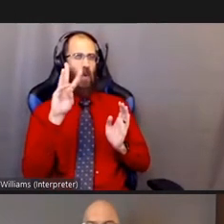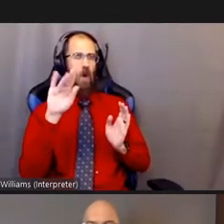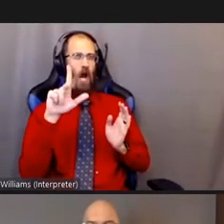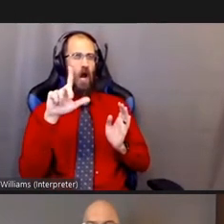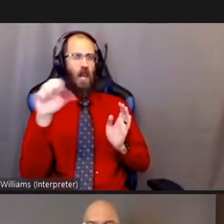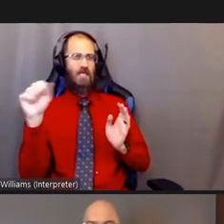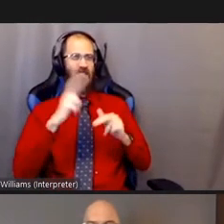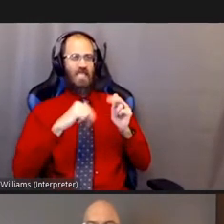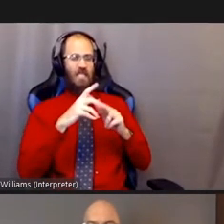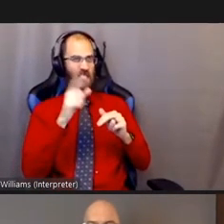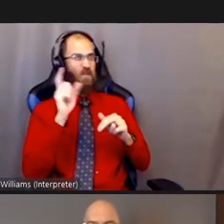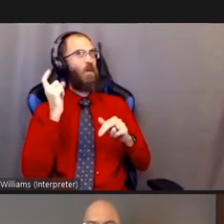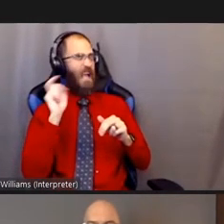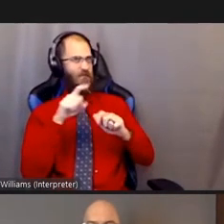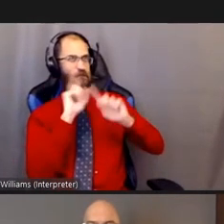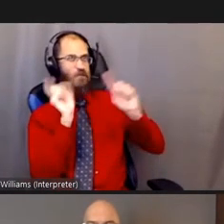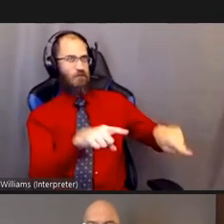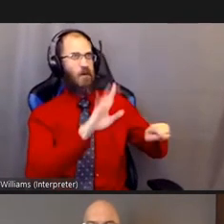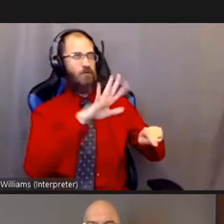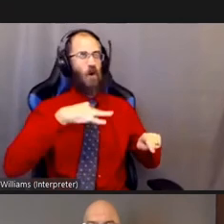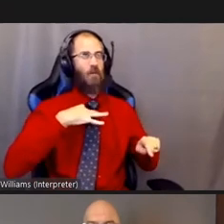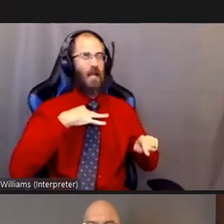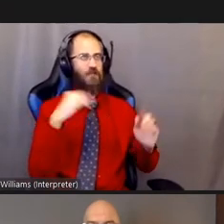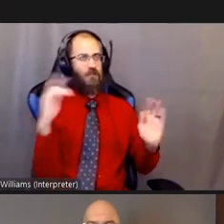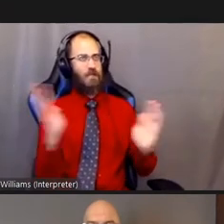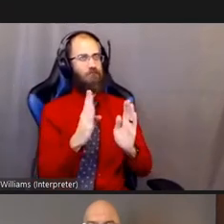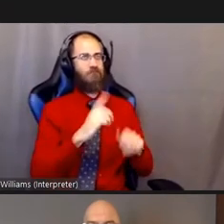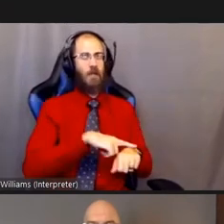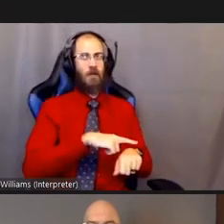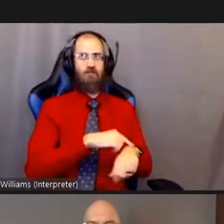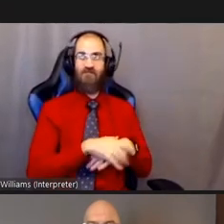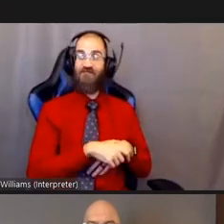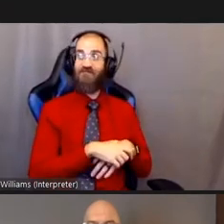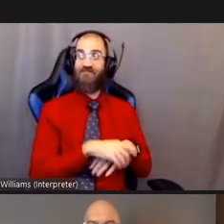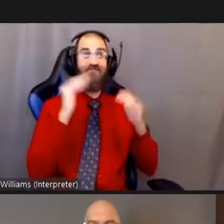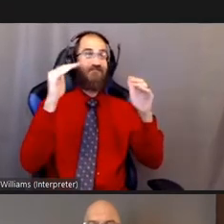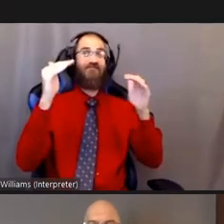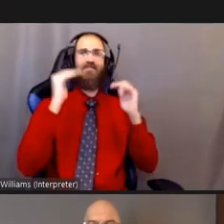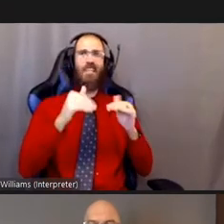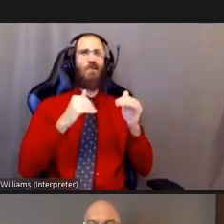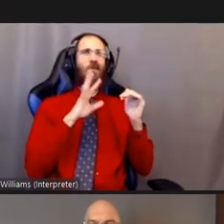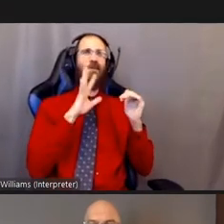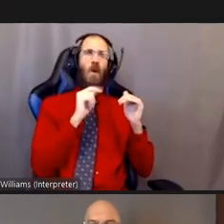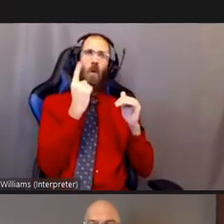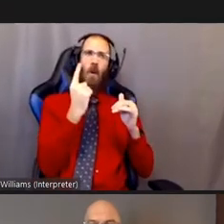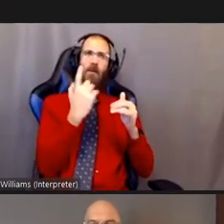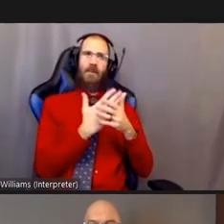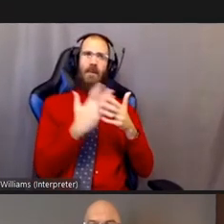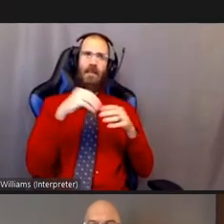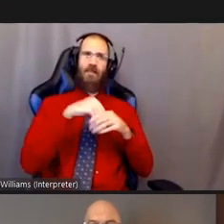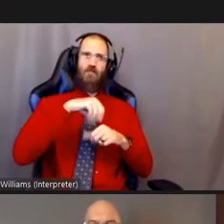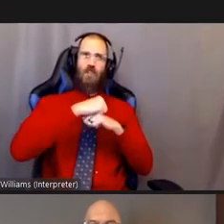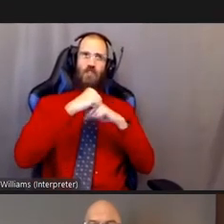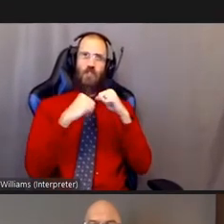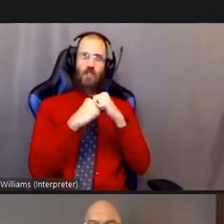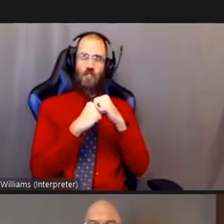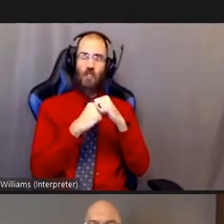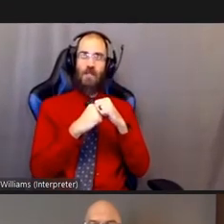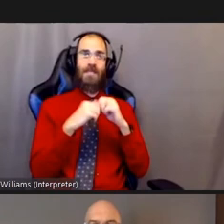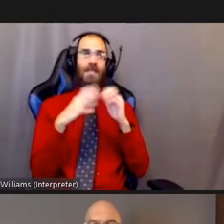I would like to just talk for a minute about one specific topic in the infrastructure sphere, that is the